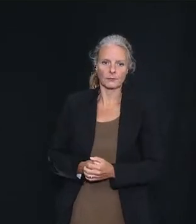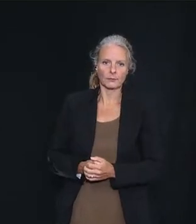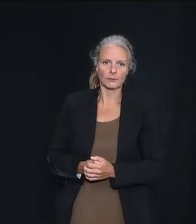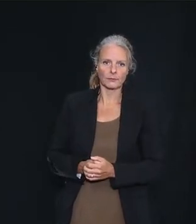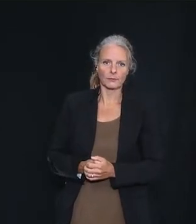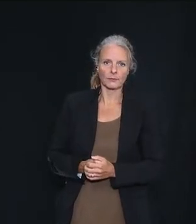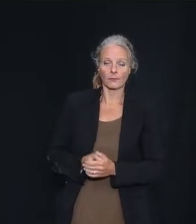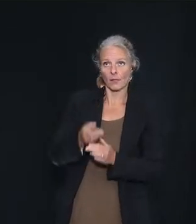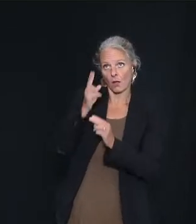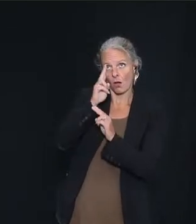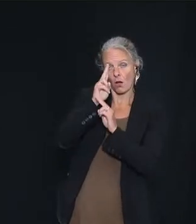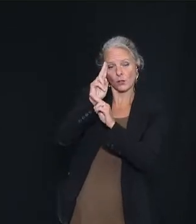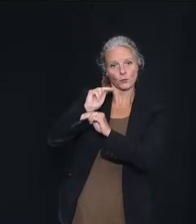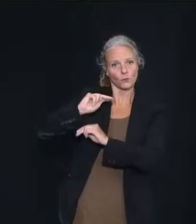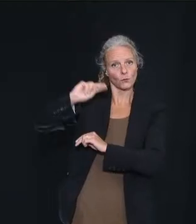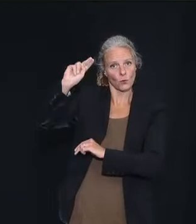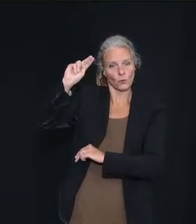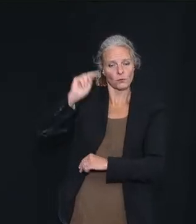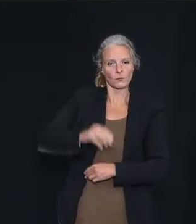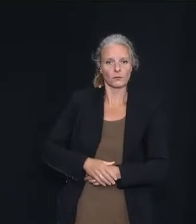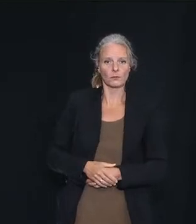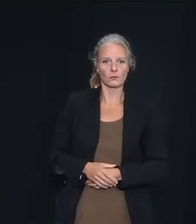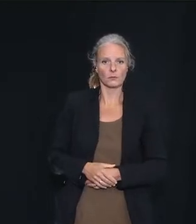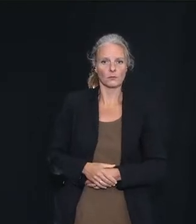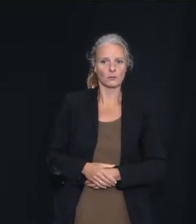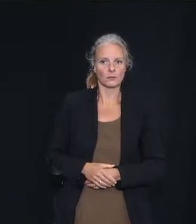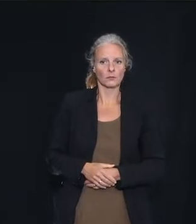We'll honor the northern direction,